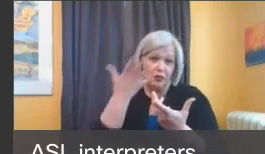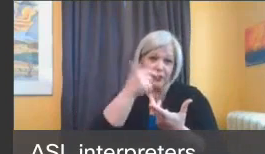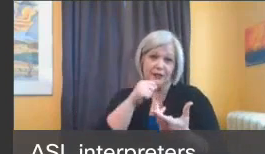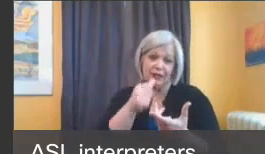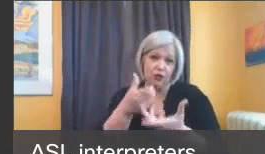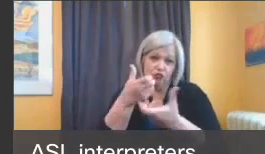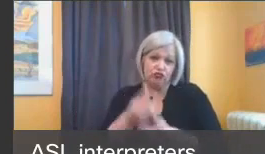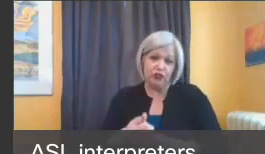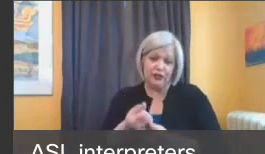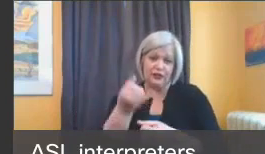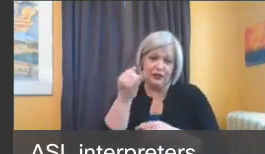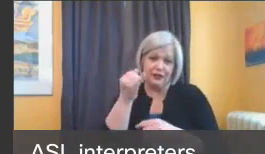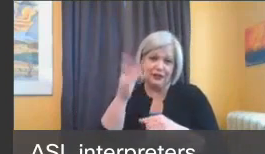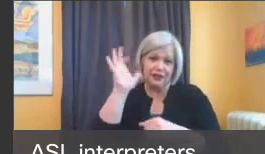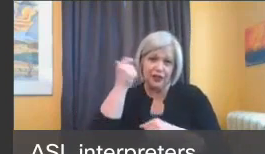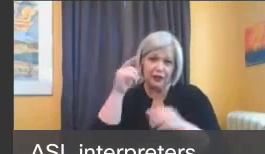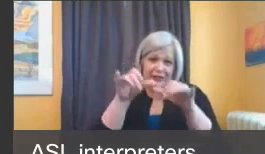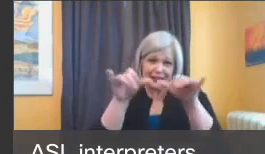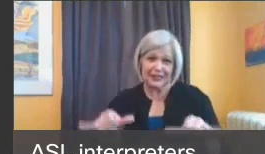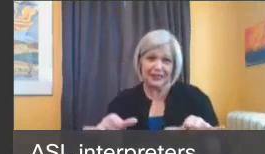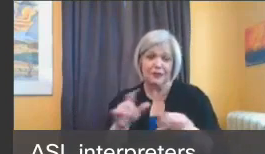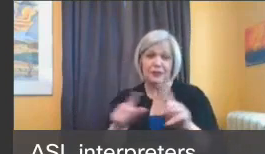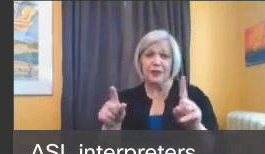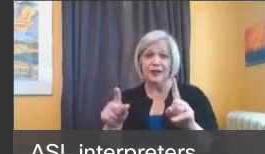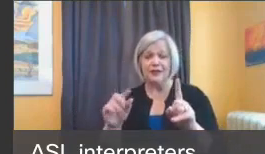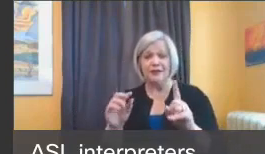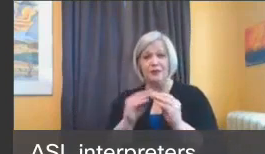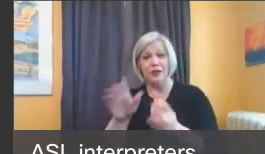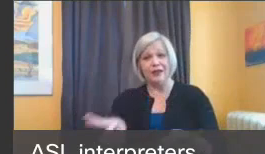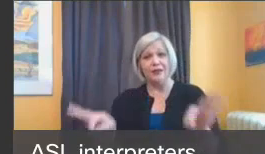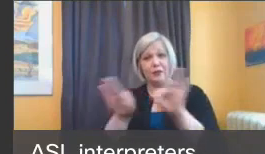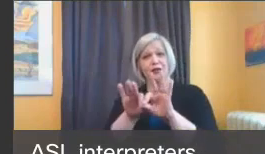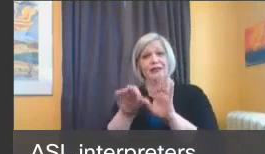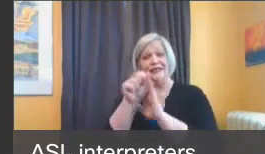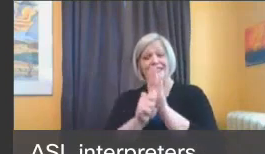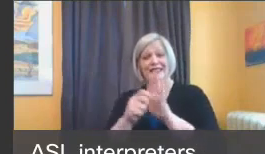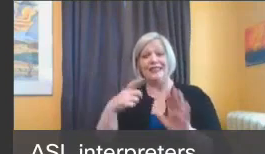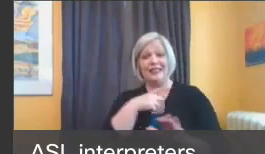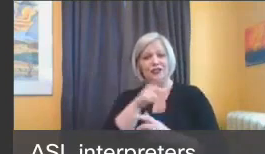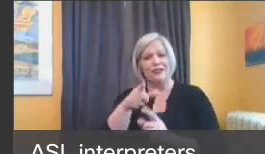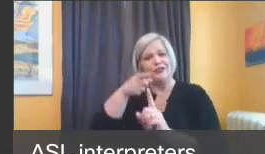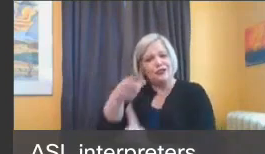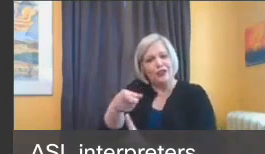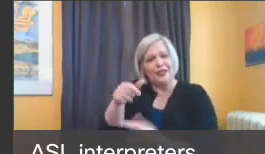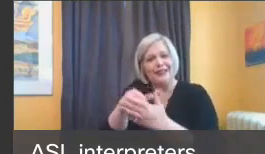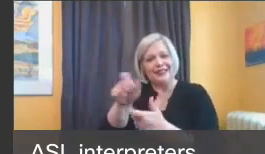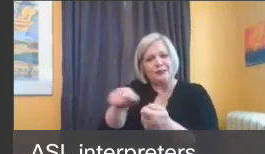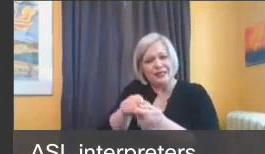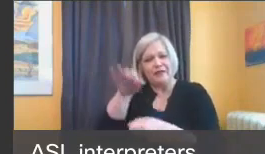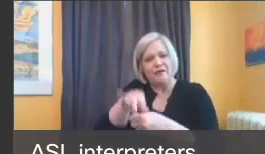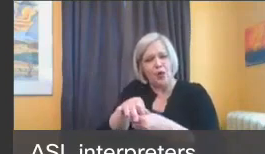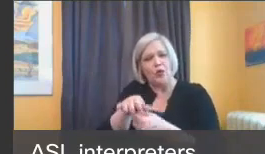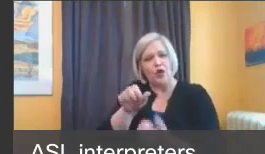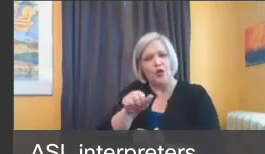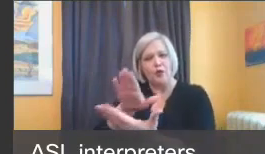its institutions. But more pointedly, the fact that the state legislature has targeted this particular voting method to make